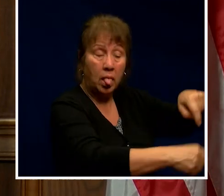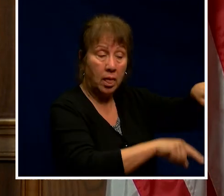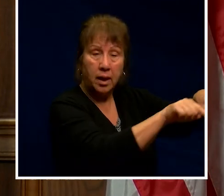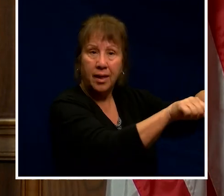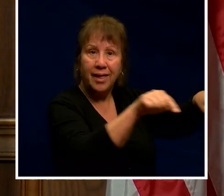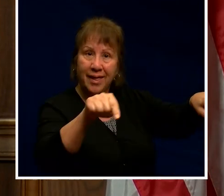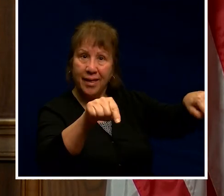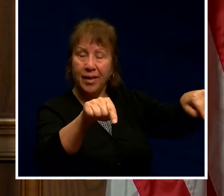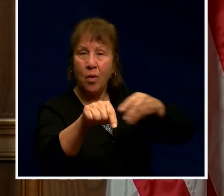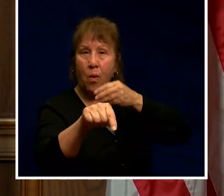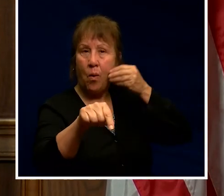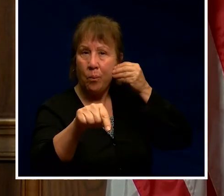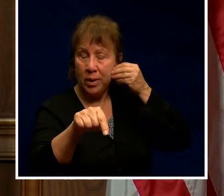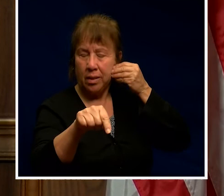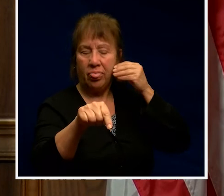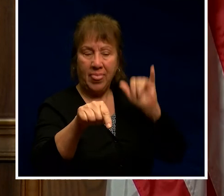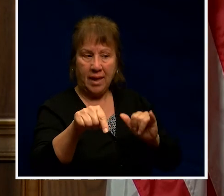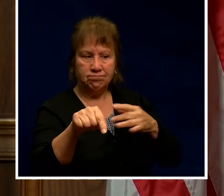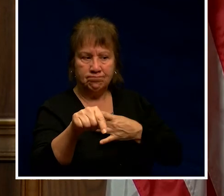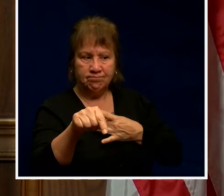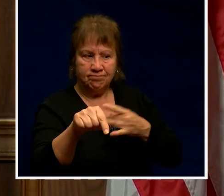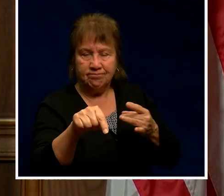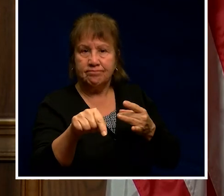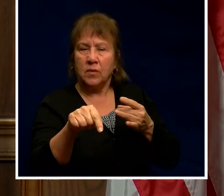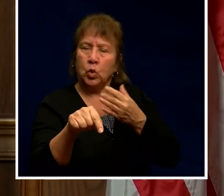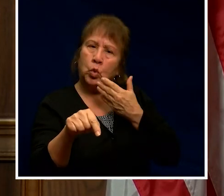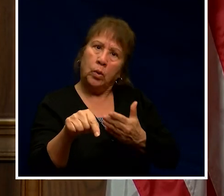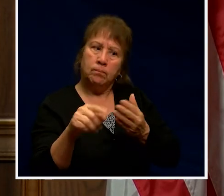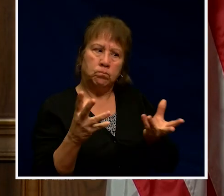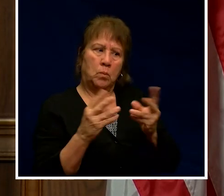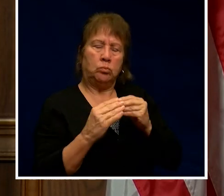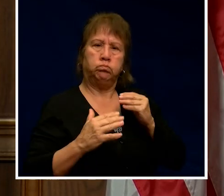option. And that's, interestingly enough, in this disaster, that's a more